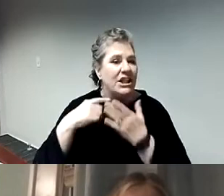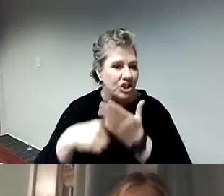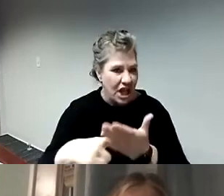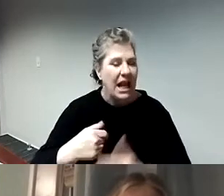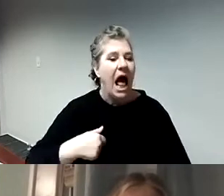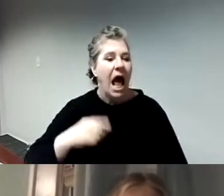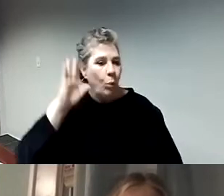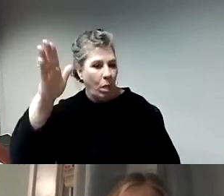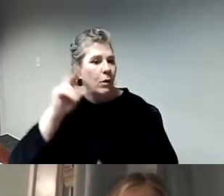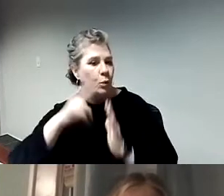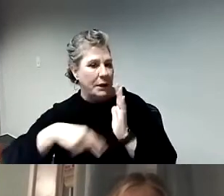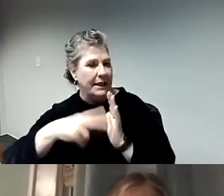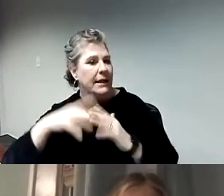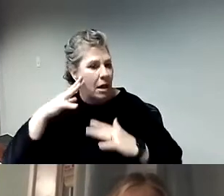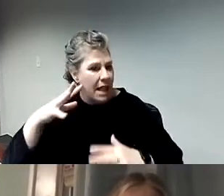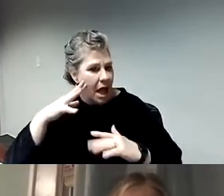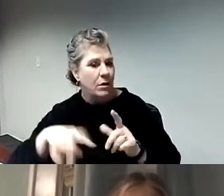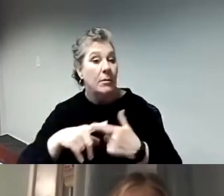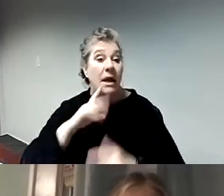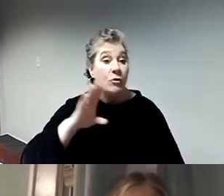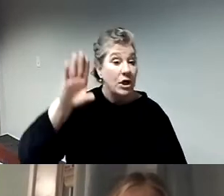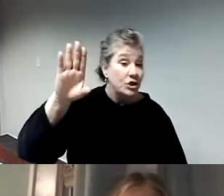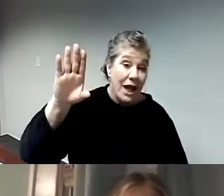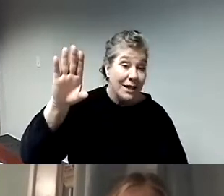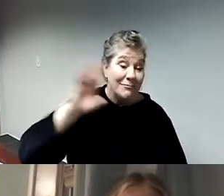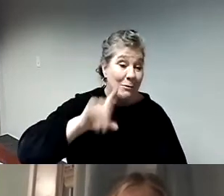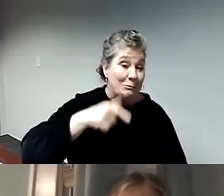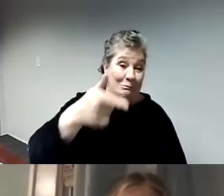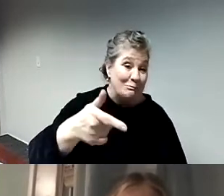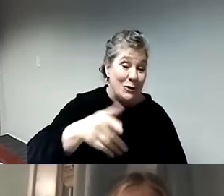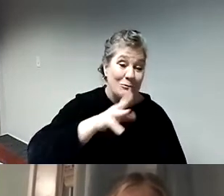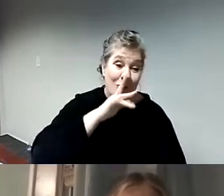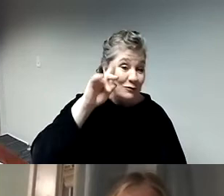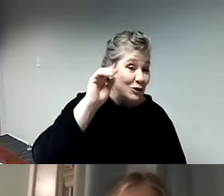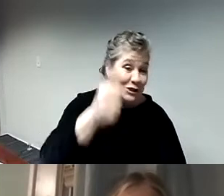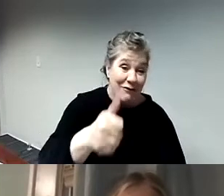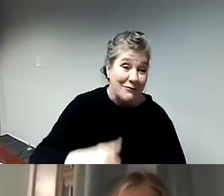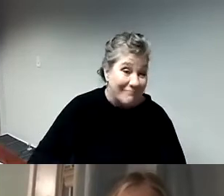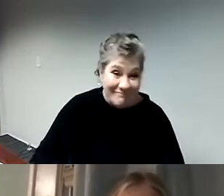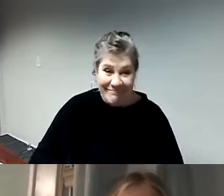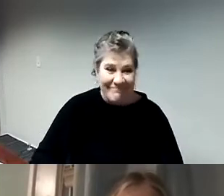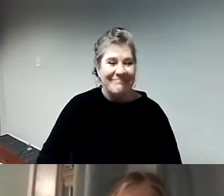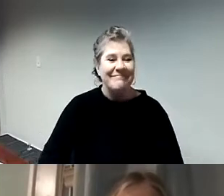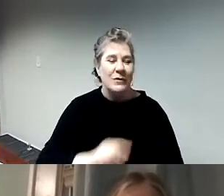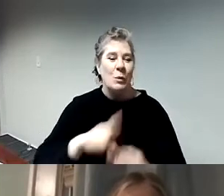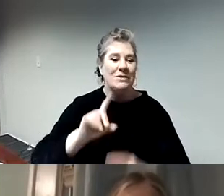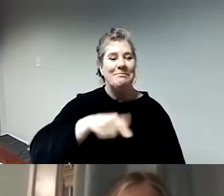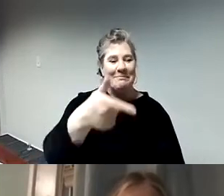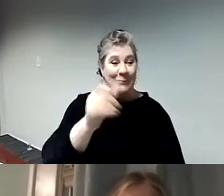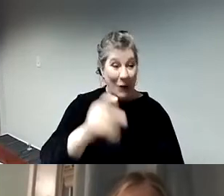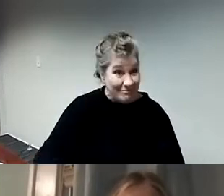them out loud. But if you raise your hand, you're more than welcome to also ask your question out loud when it's your turn.